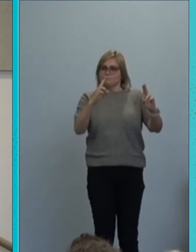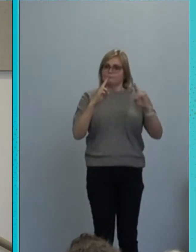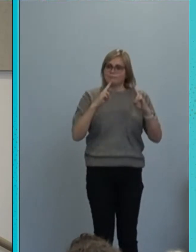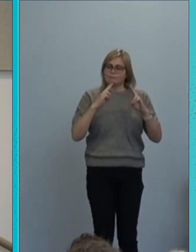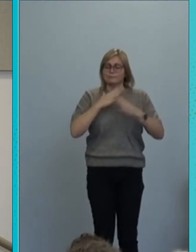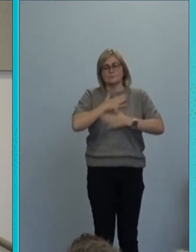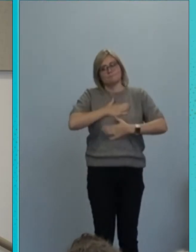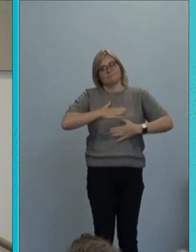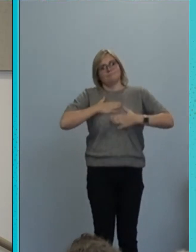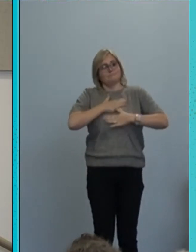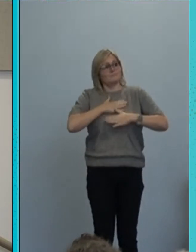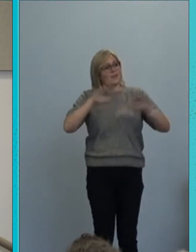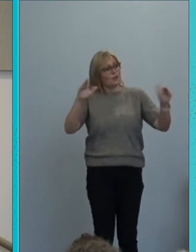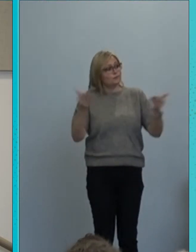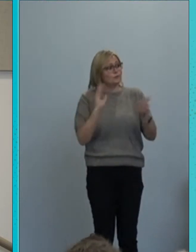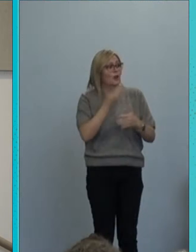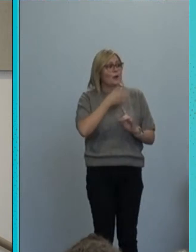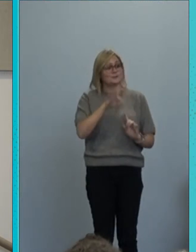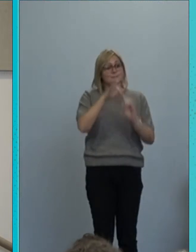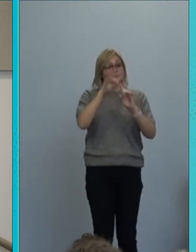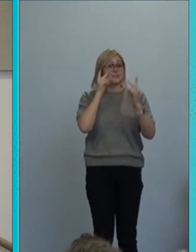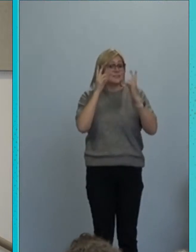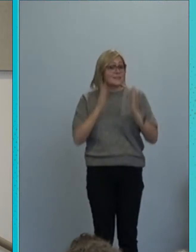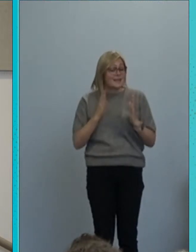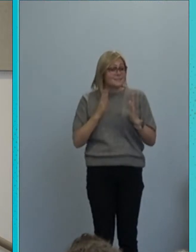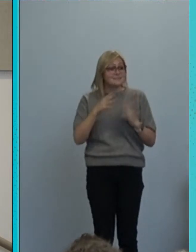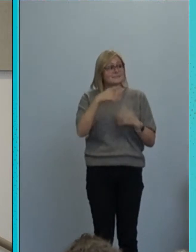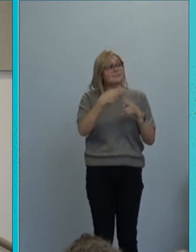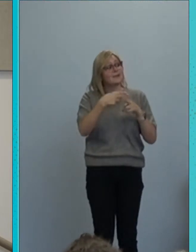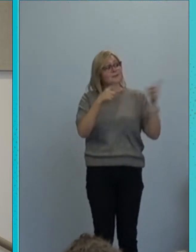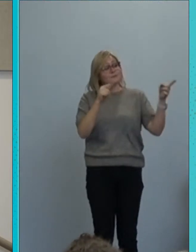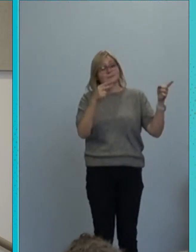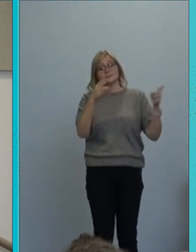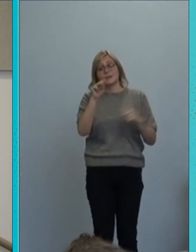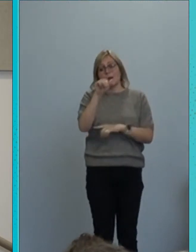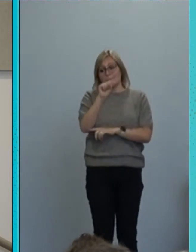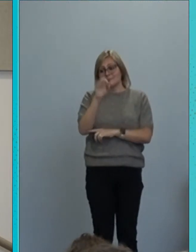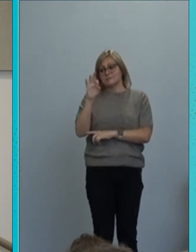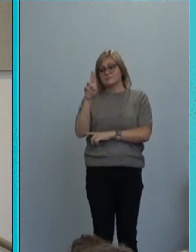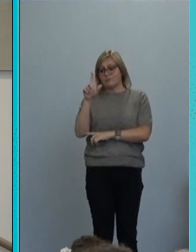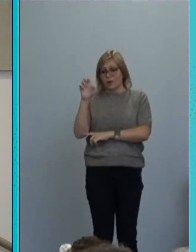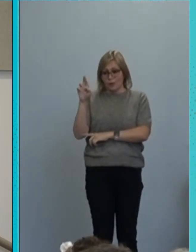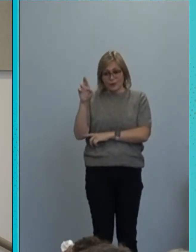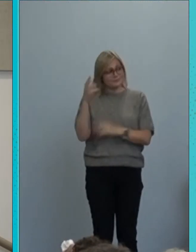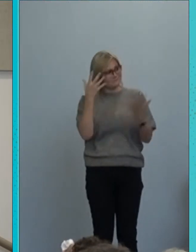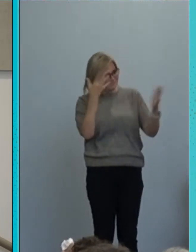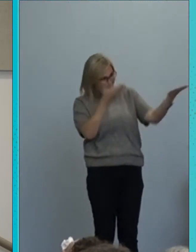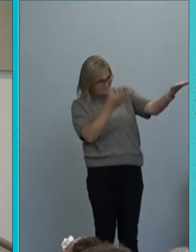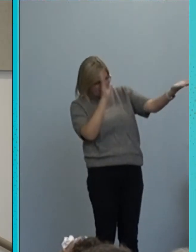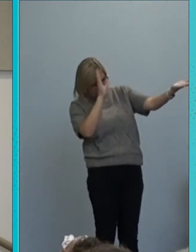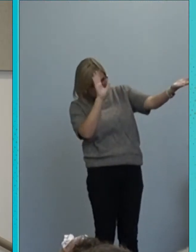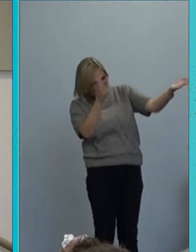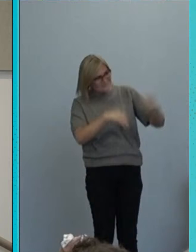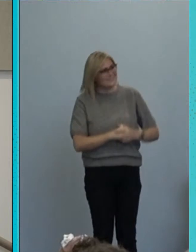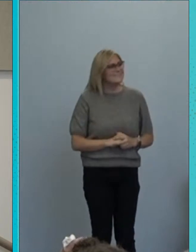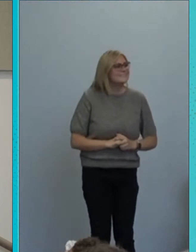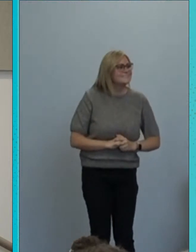pleasure of introducing our special guest, Thomas Fuller. He's standing right over there.